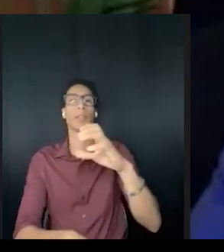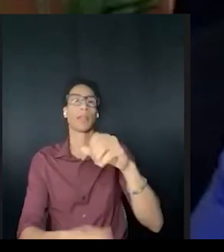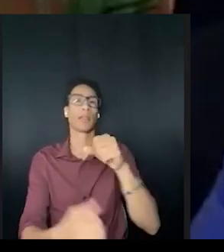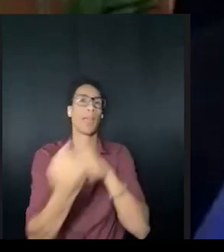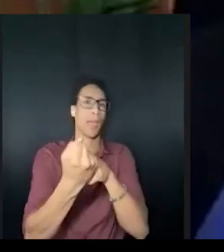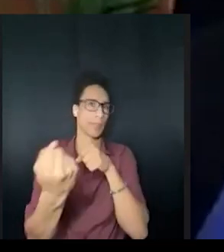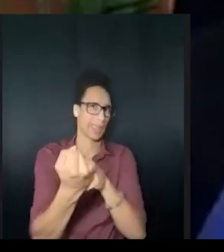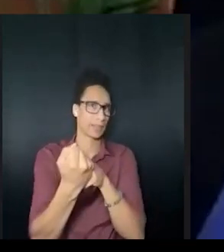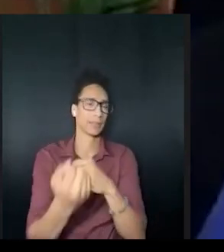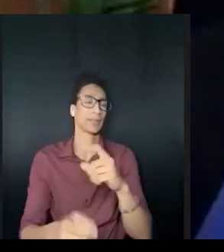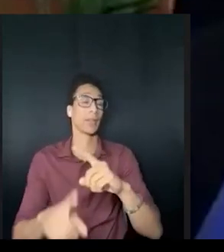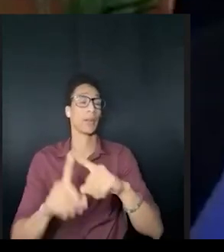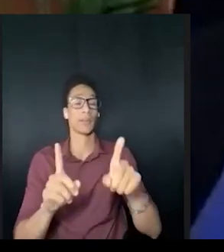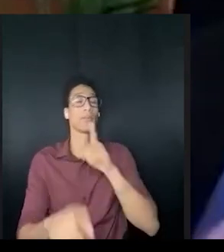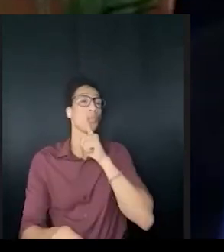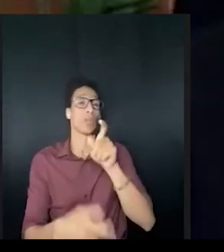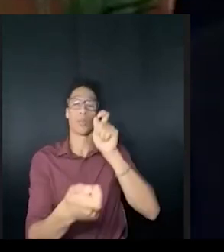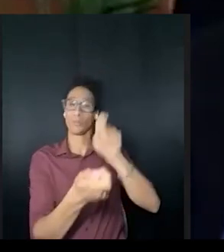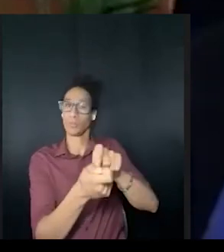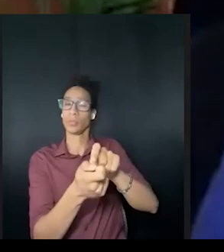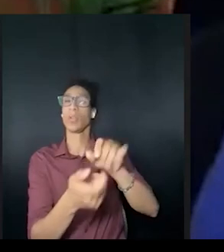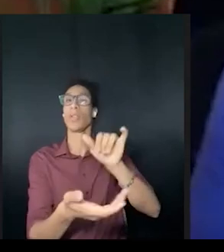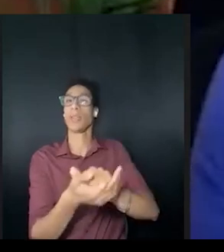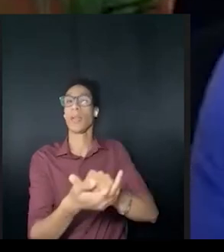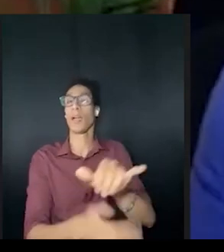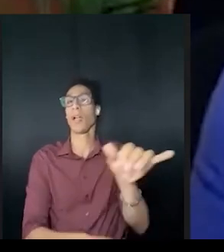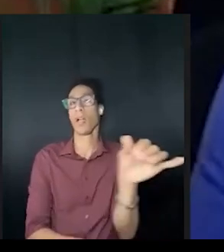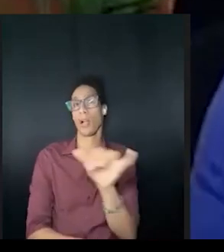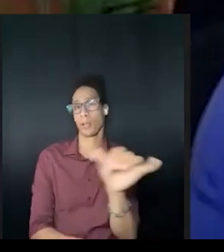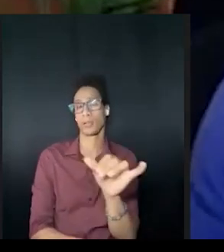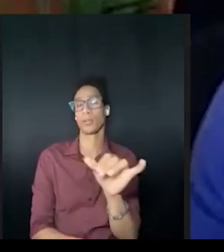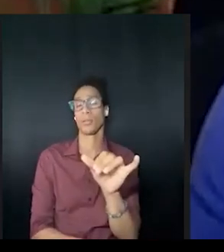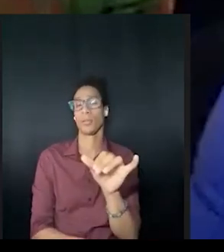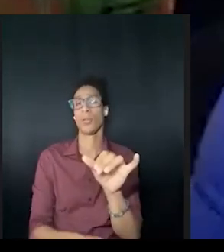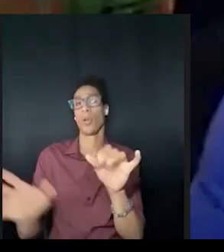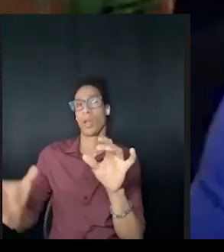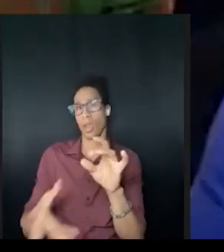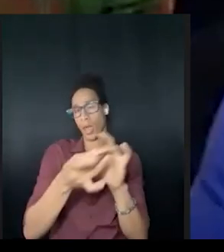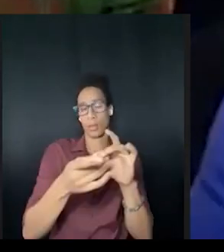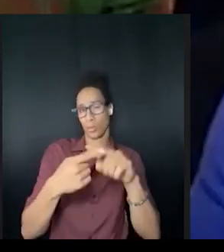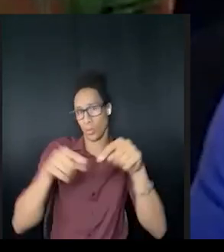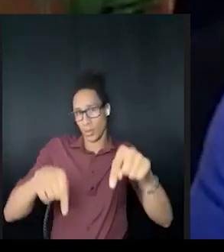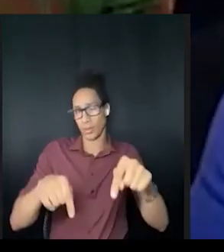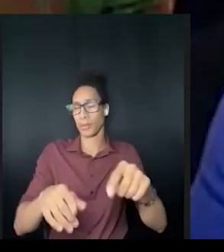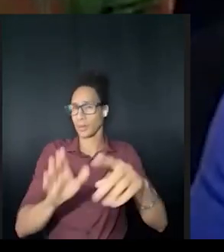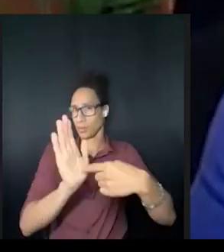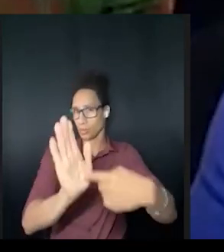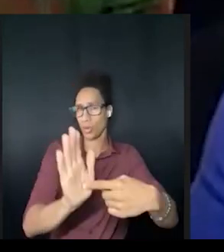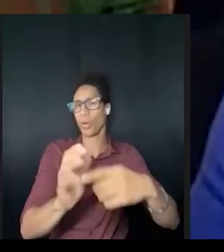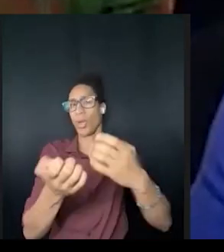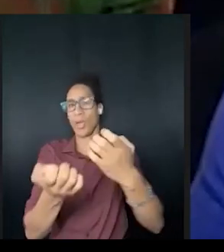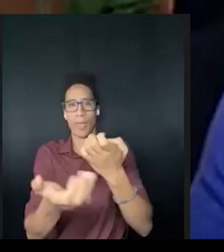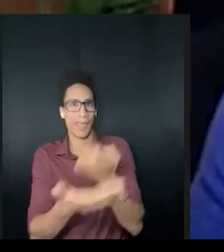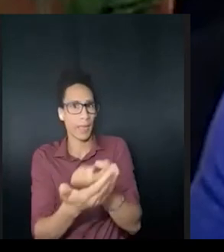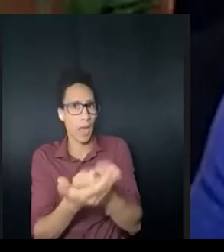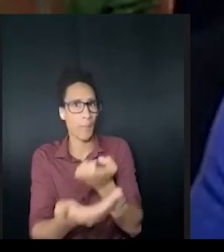particularly films that dovetail or connect to this one. Maybe yes. how economic or